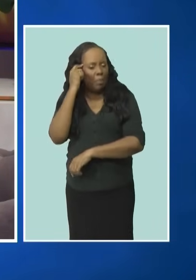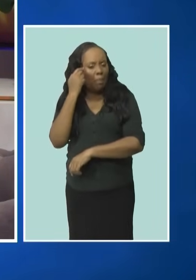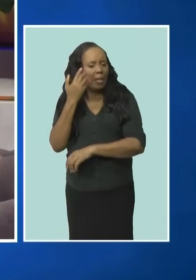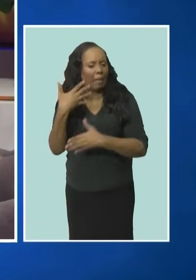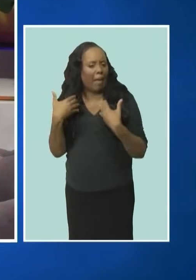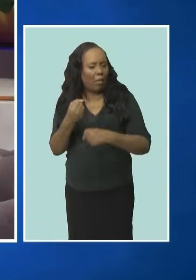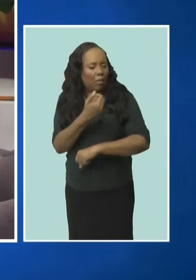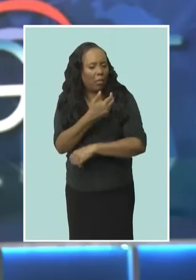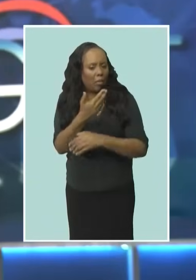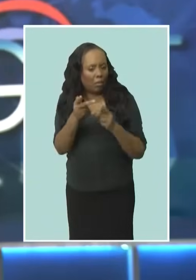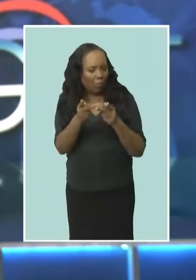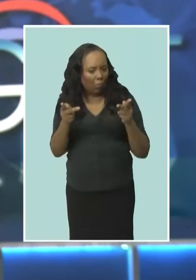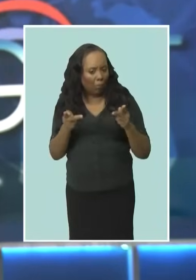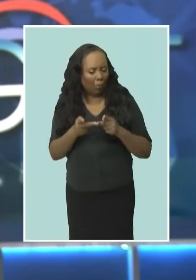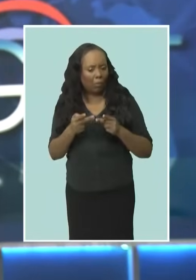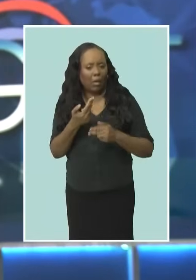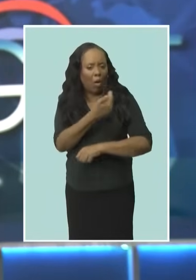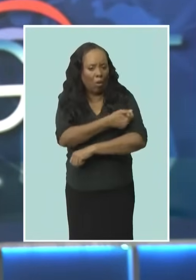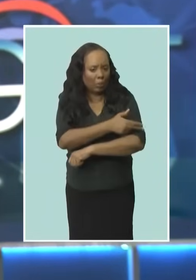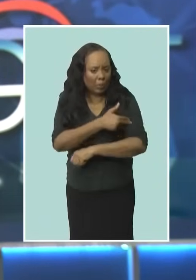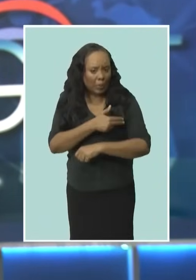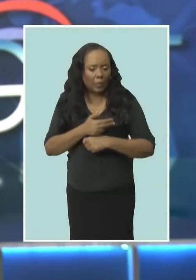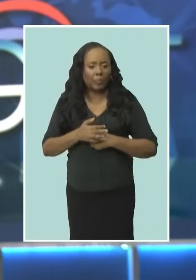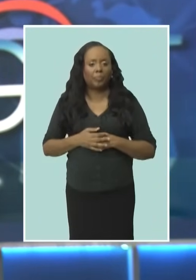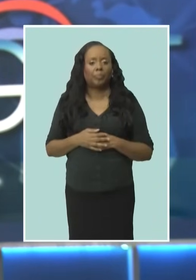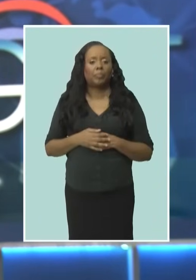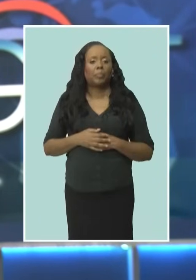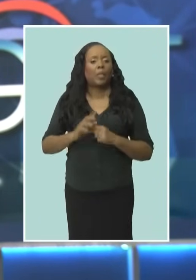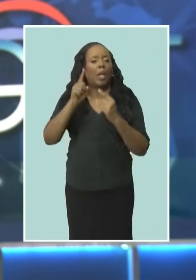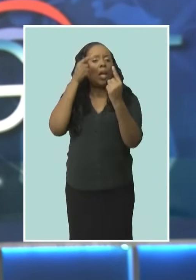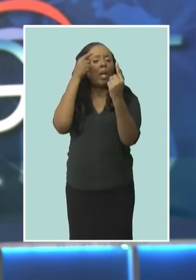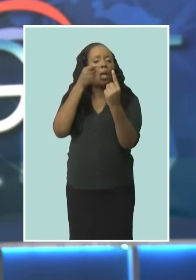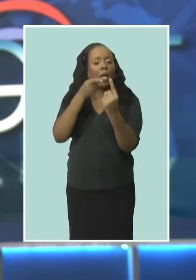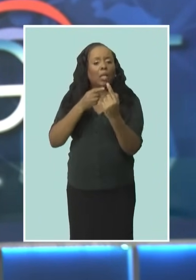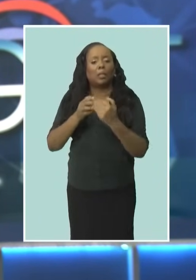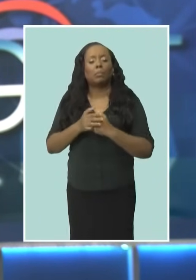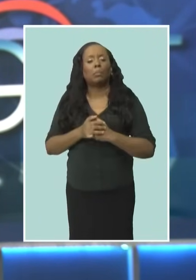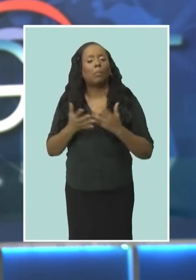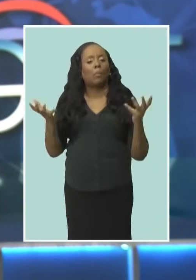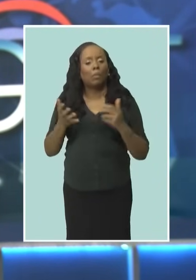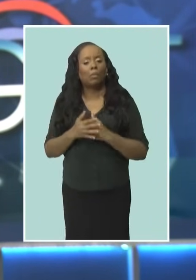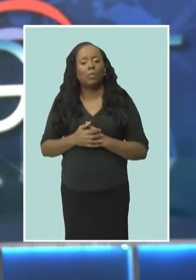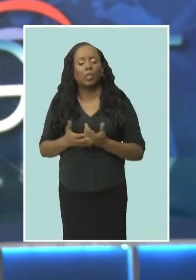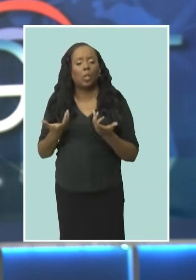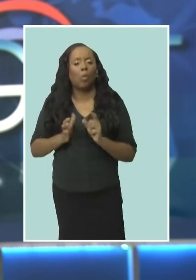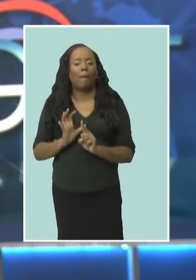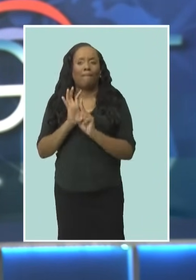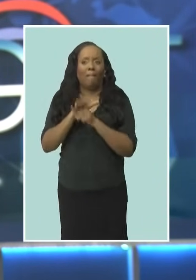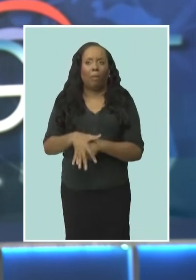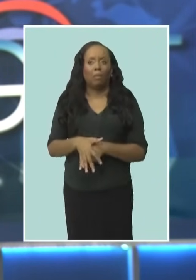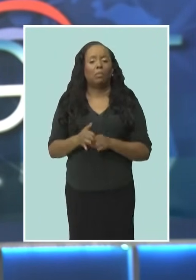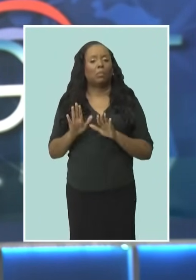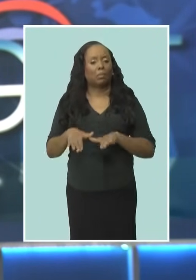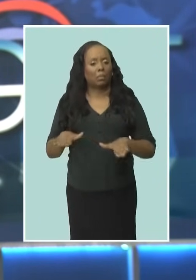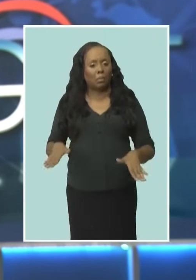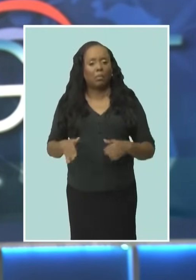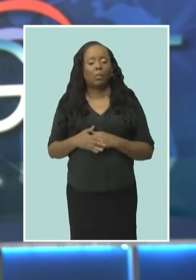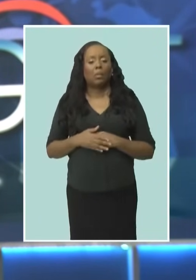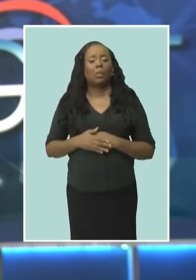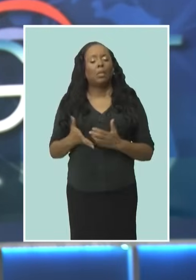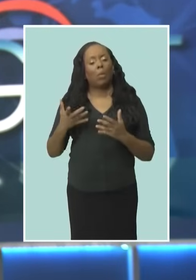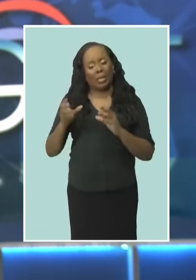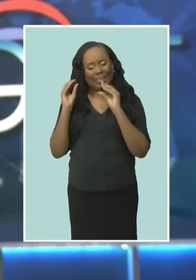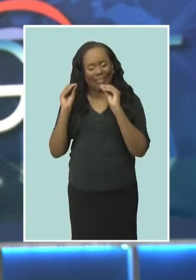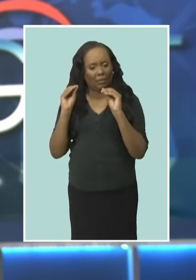last resort. Dr. Catwell says her aim is not to be paternalistic and force any particular option on children. She